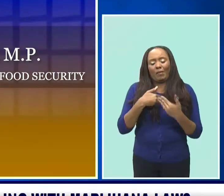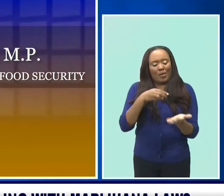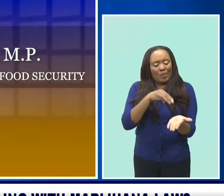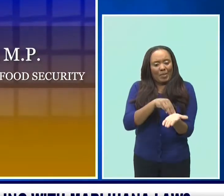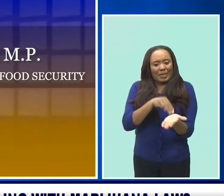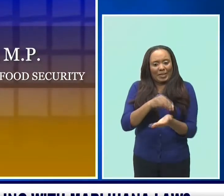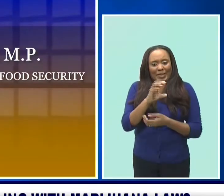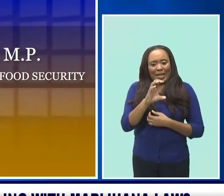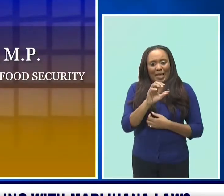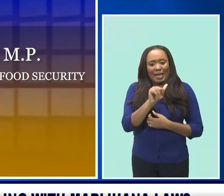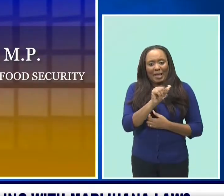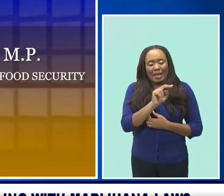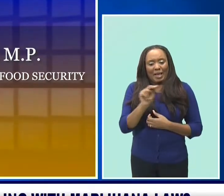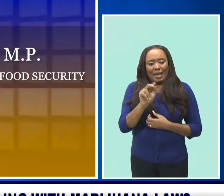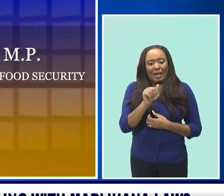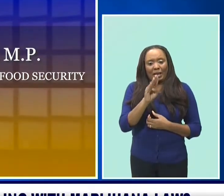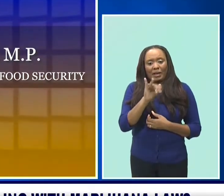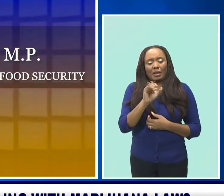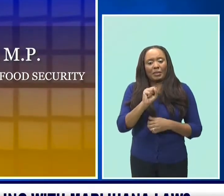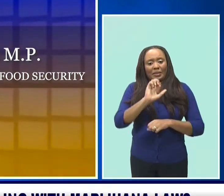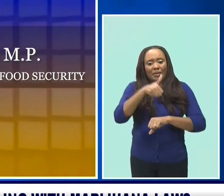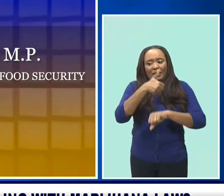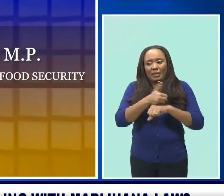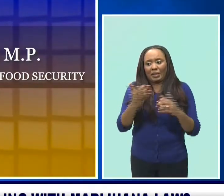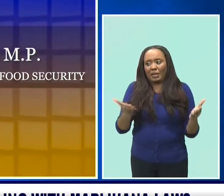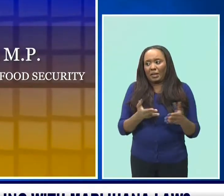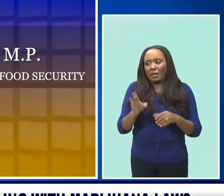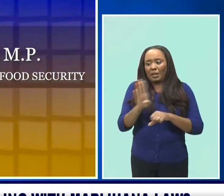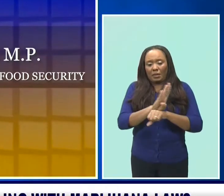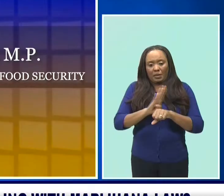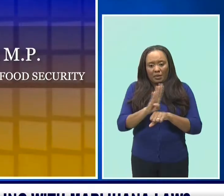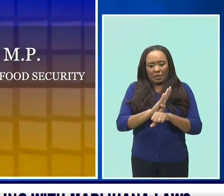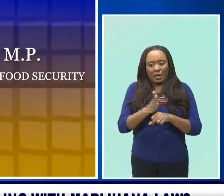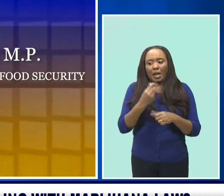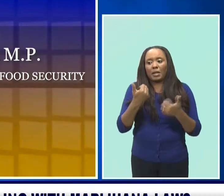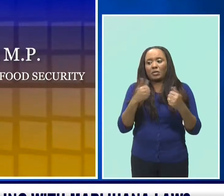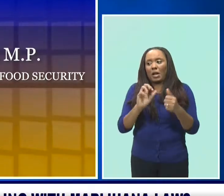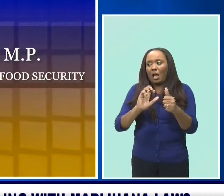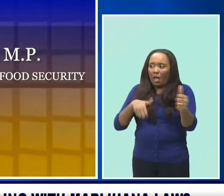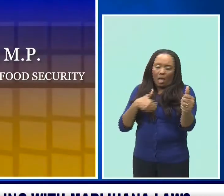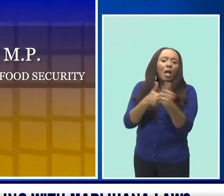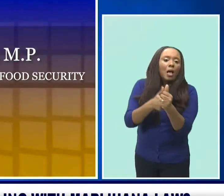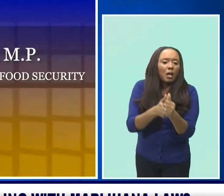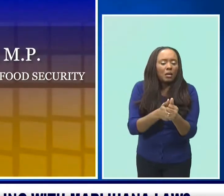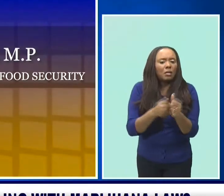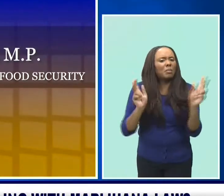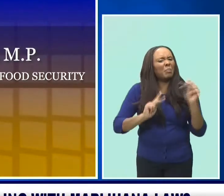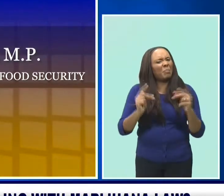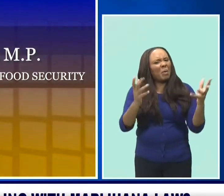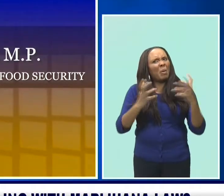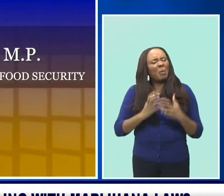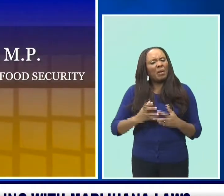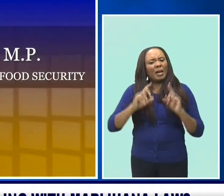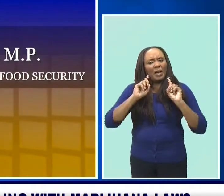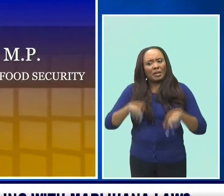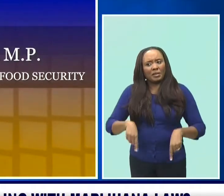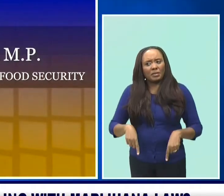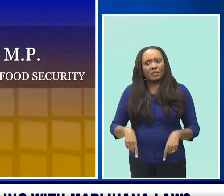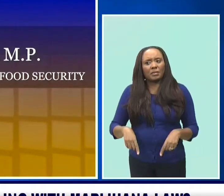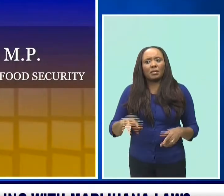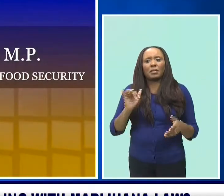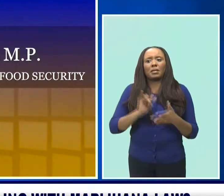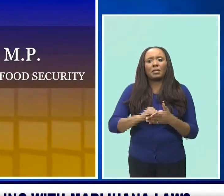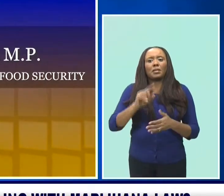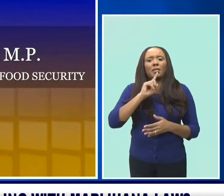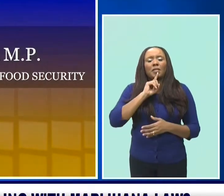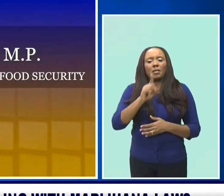industry being established in Barbados and you're playing catch-up when people want answers. So that is the hardcore reality of